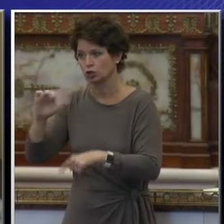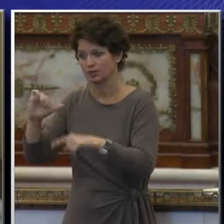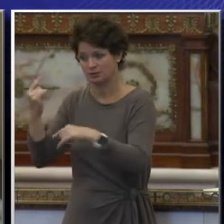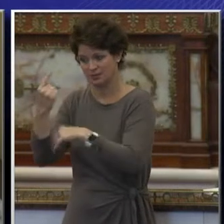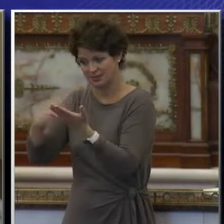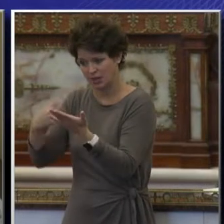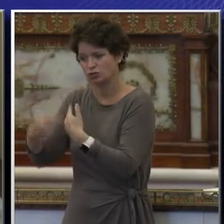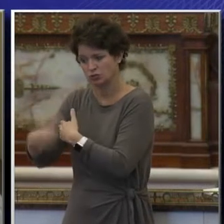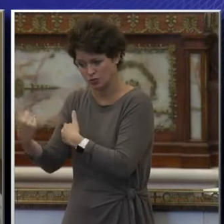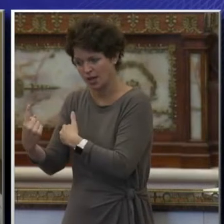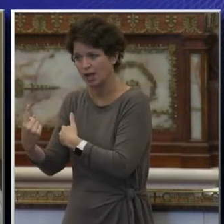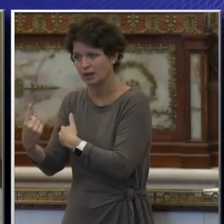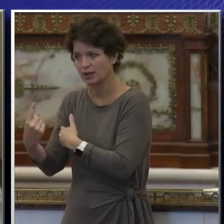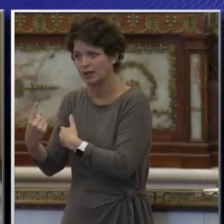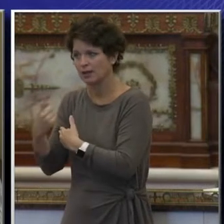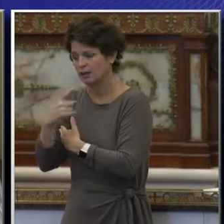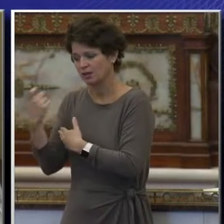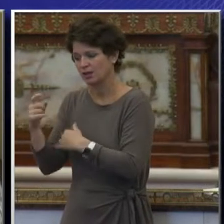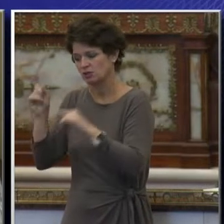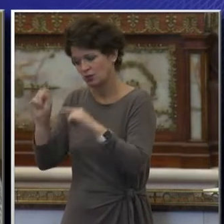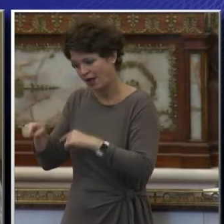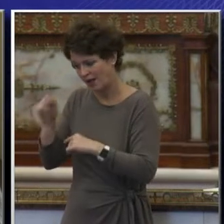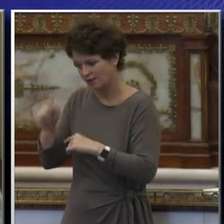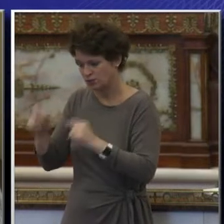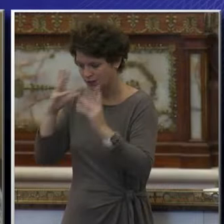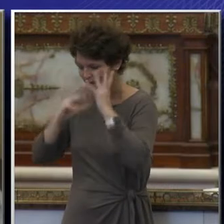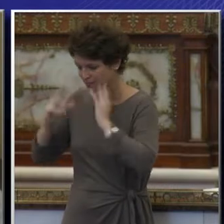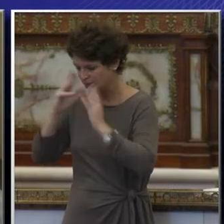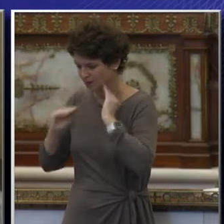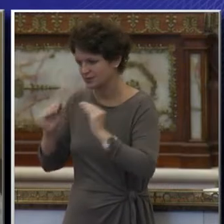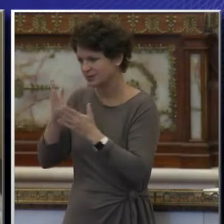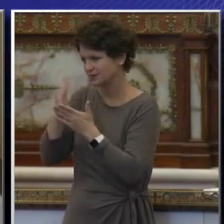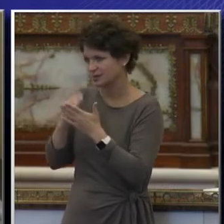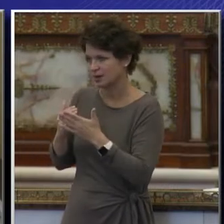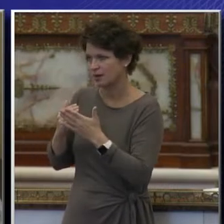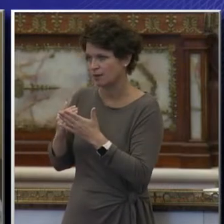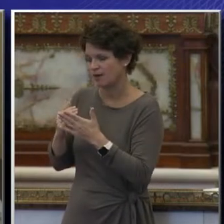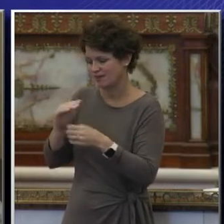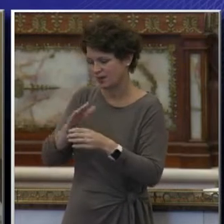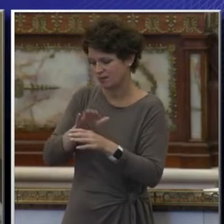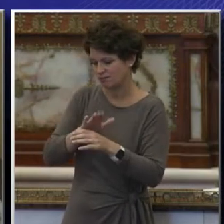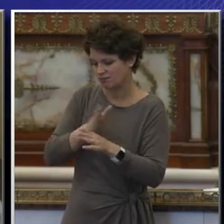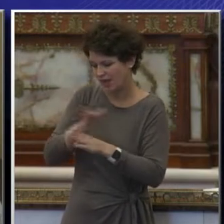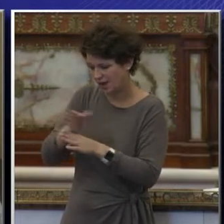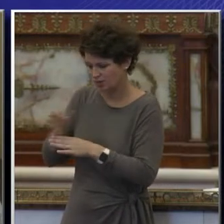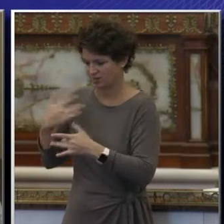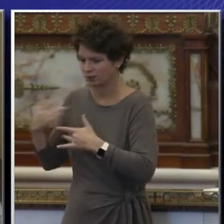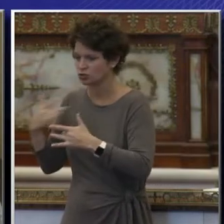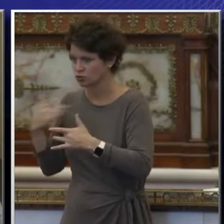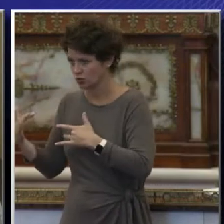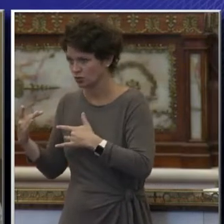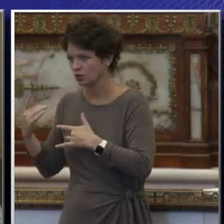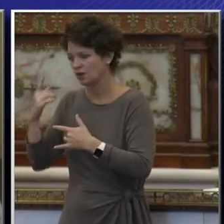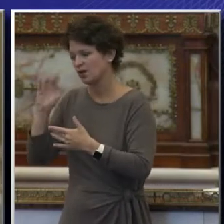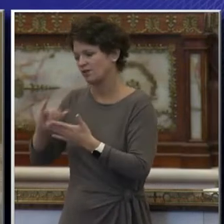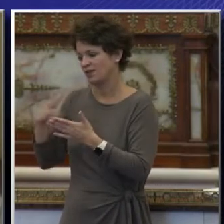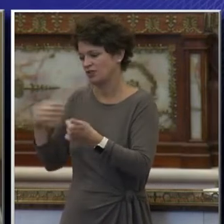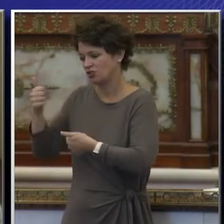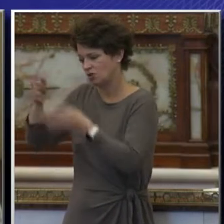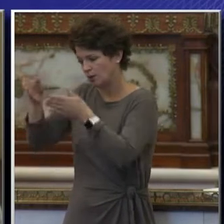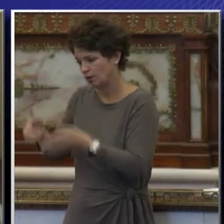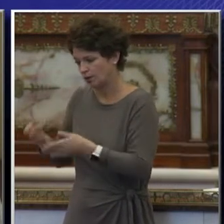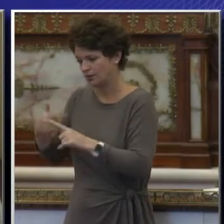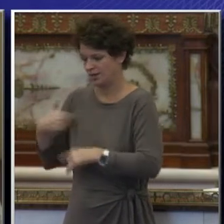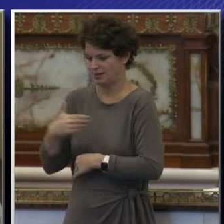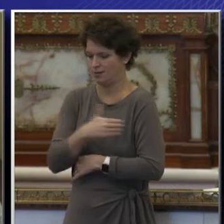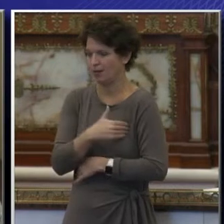today because you've got to experience some of the areas of concern that the chairman and